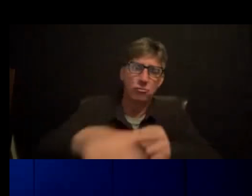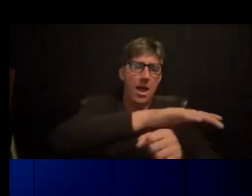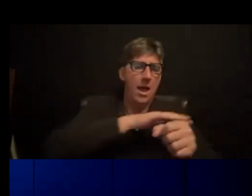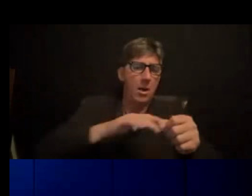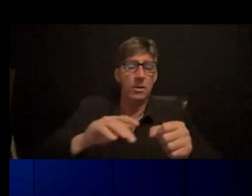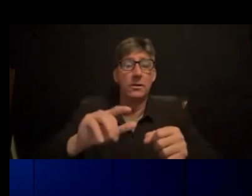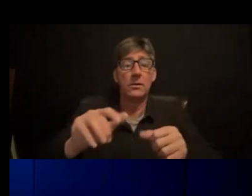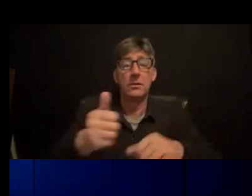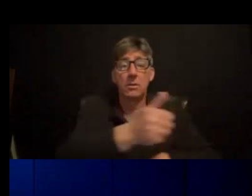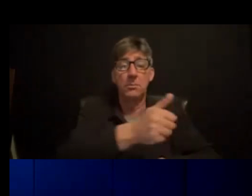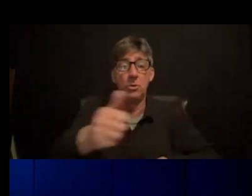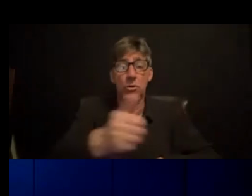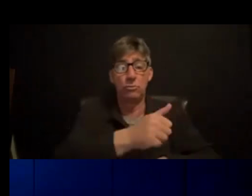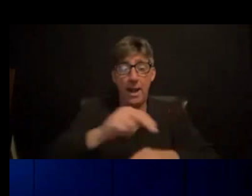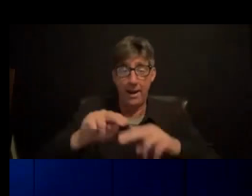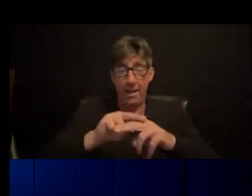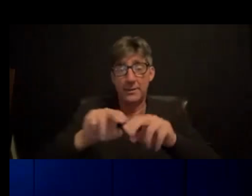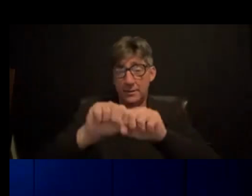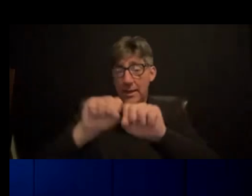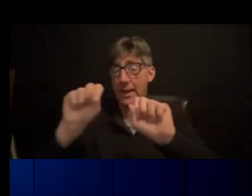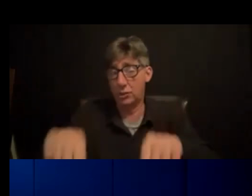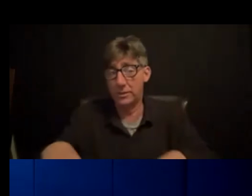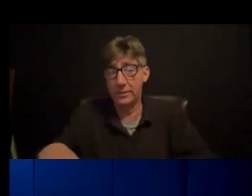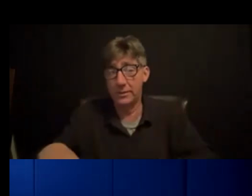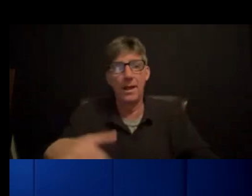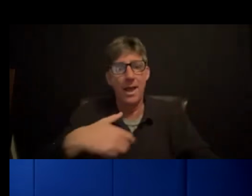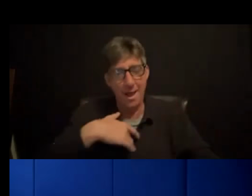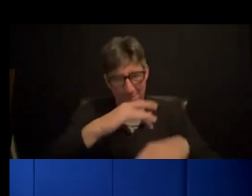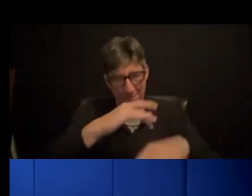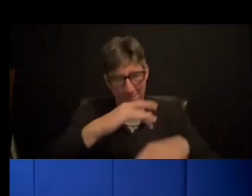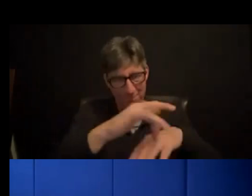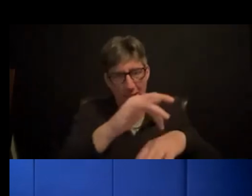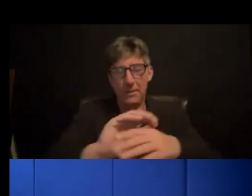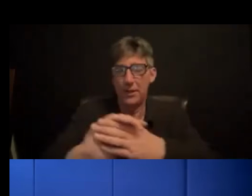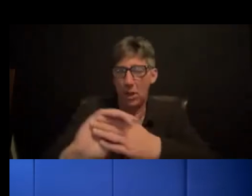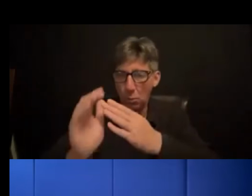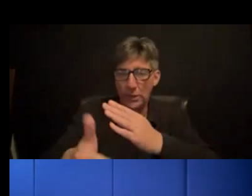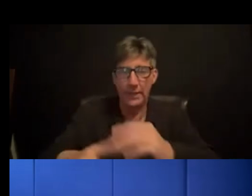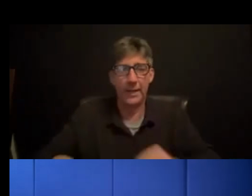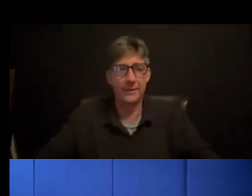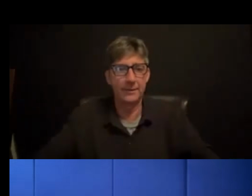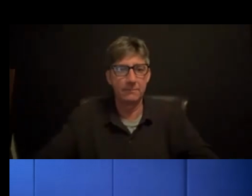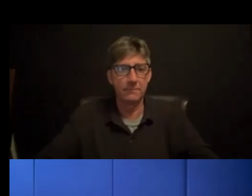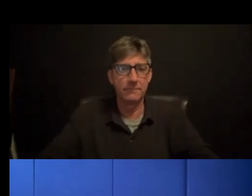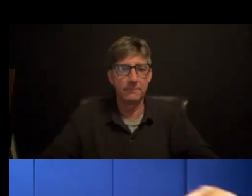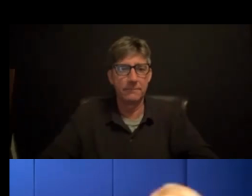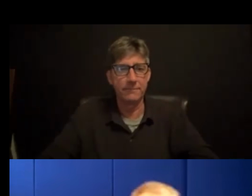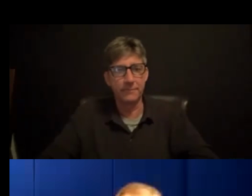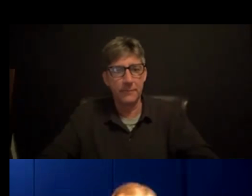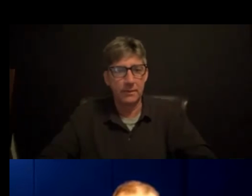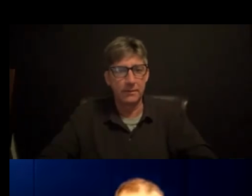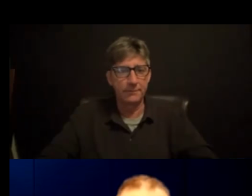access for all not only weekdays, but also weekends. Thank you. Thank you, Mr.